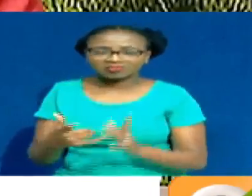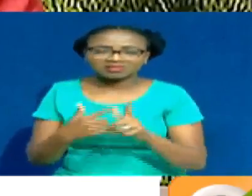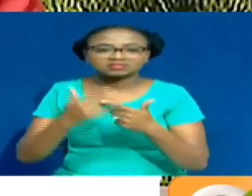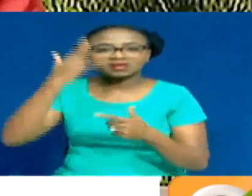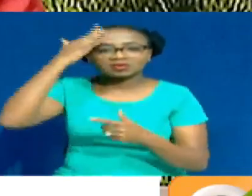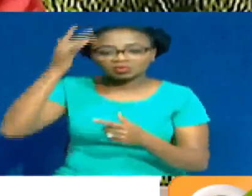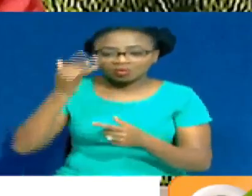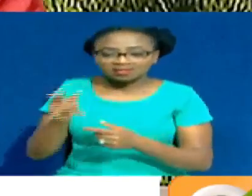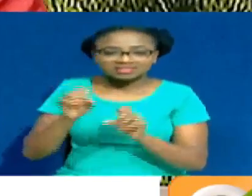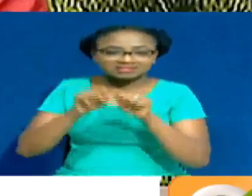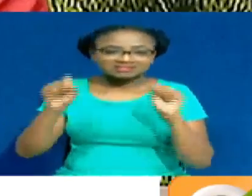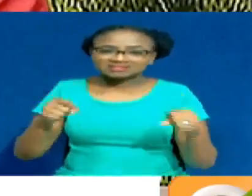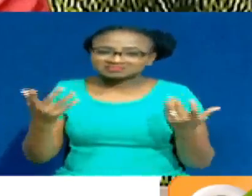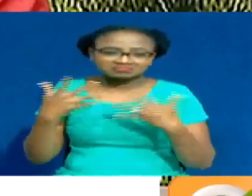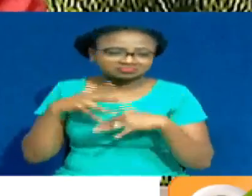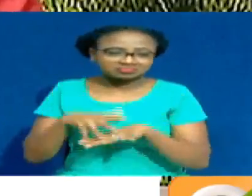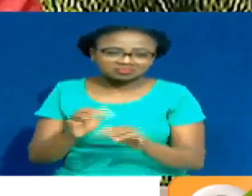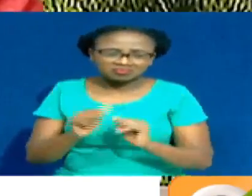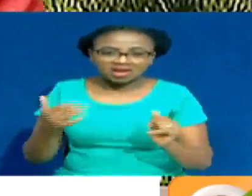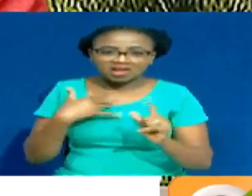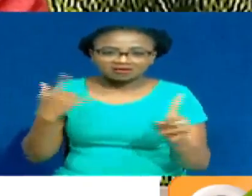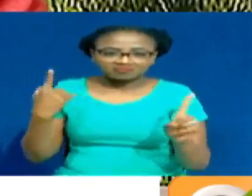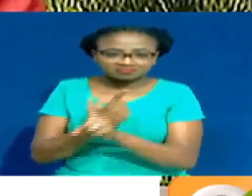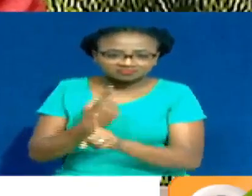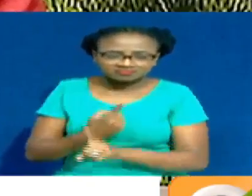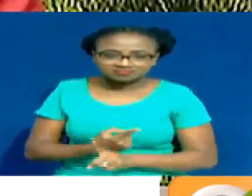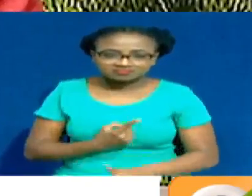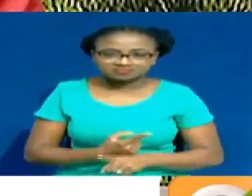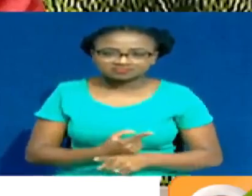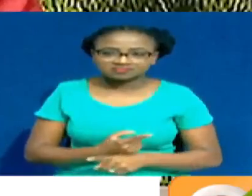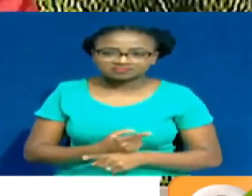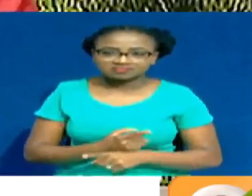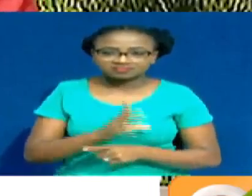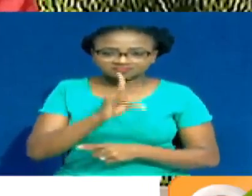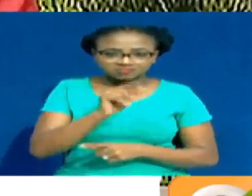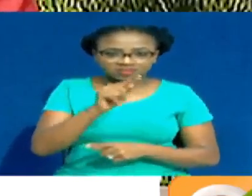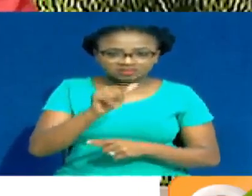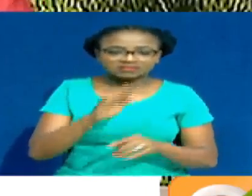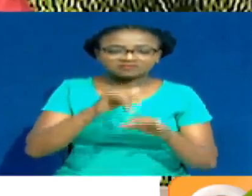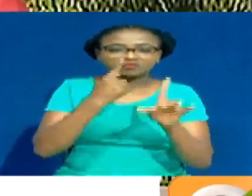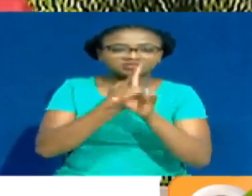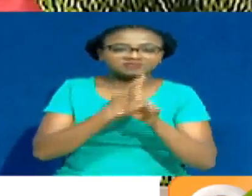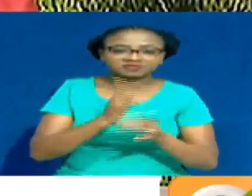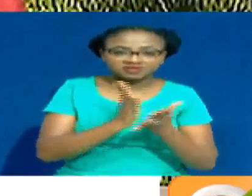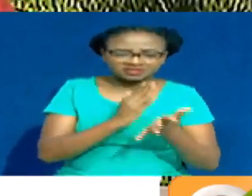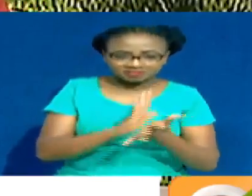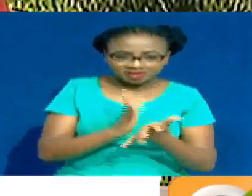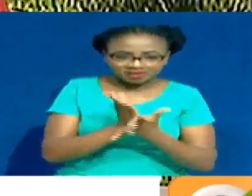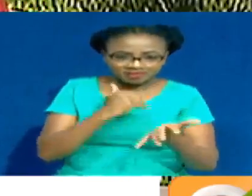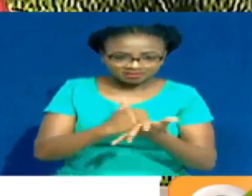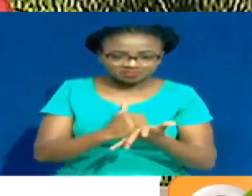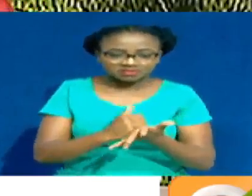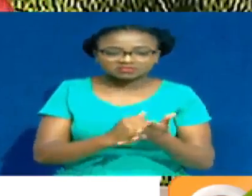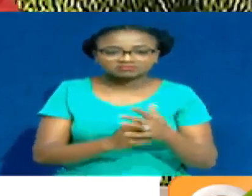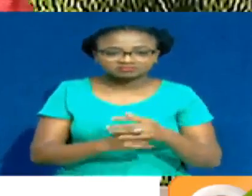it's a fully integrated system. It has different data sets from different departments of the ministry. So we are able to check against